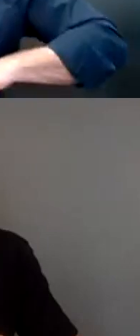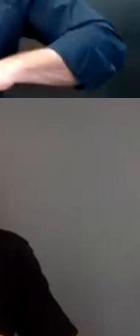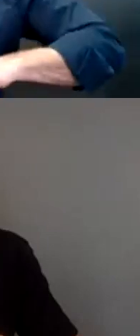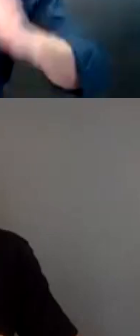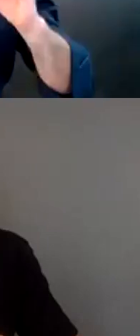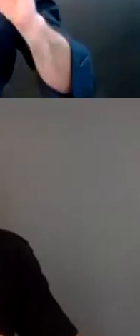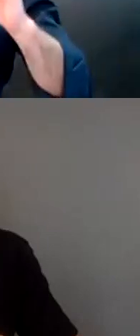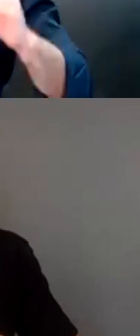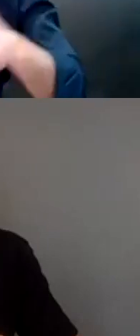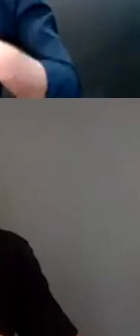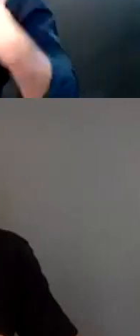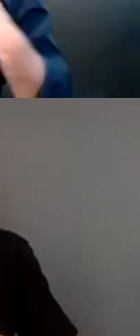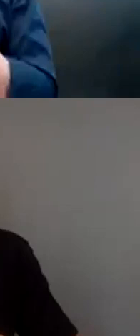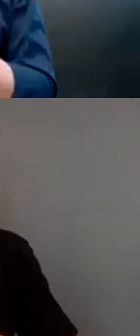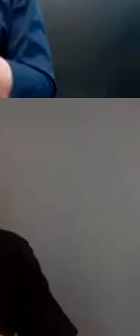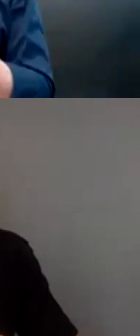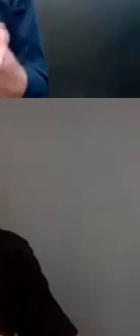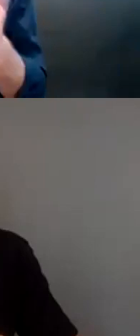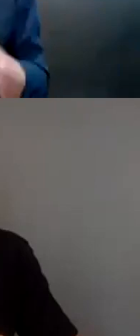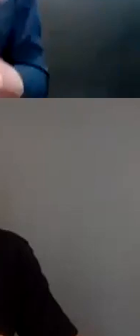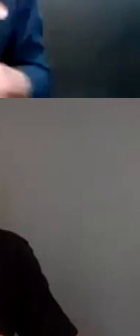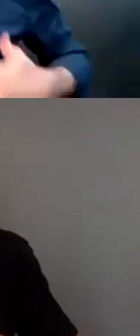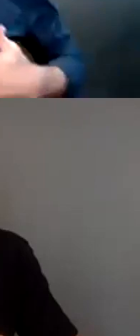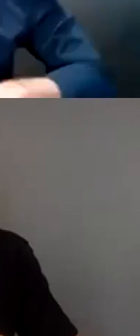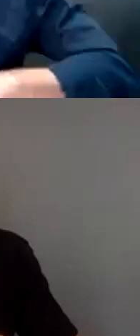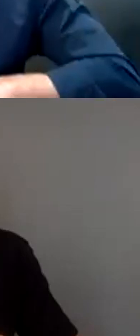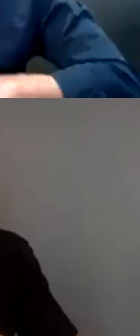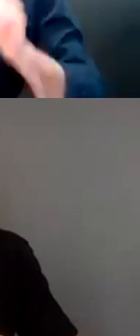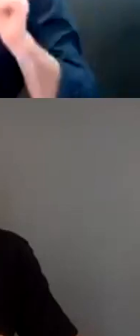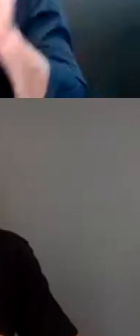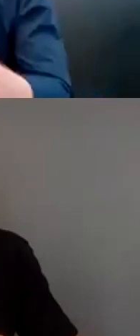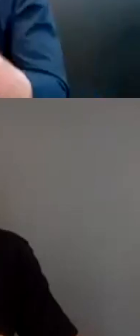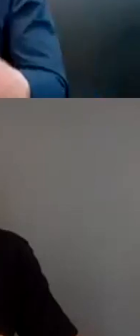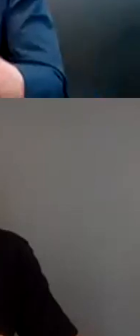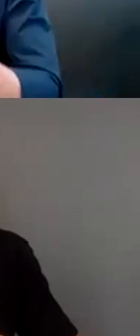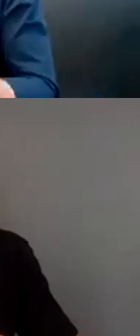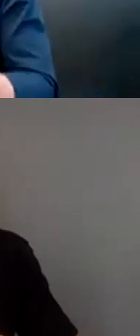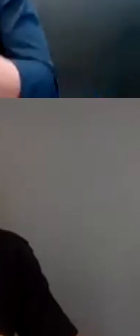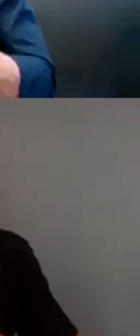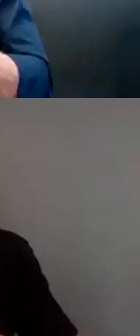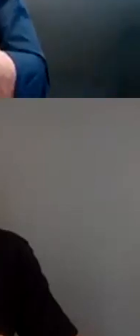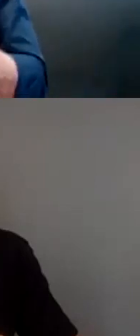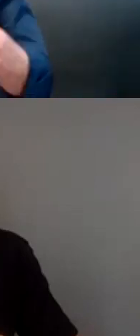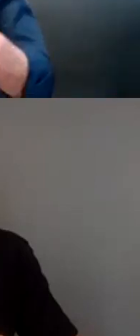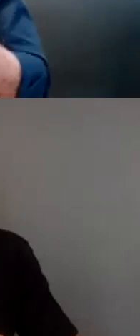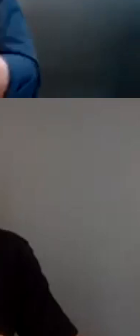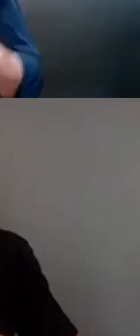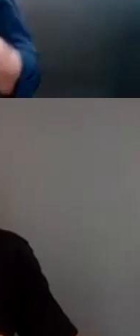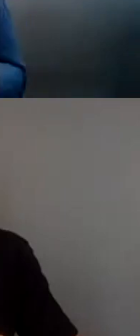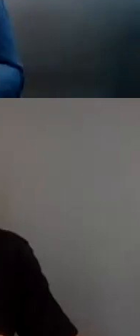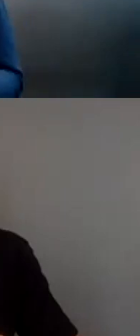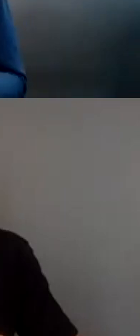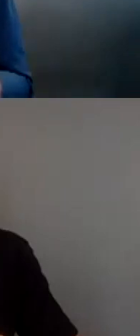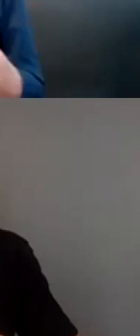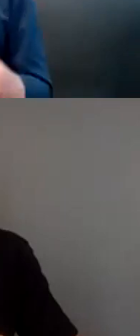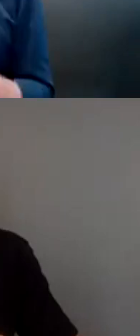them. Right. So there is that sort of strategic approach as well to make sure that we're not just researchers, saying researchy things off in the ether that